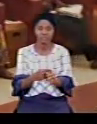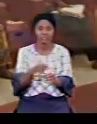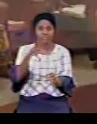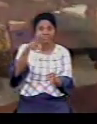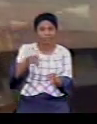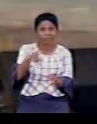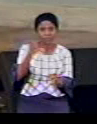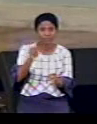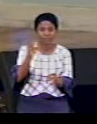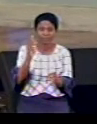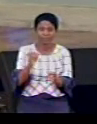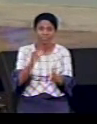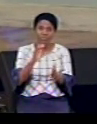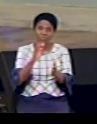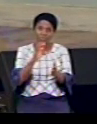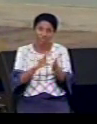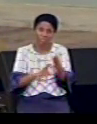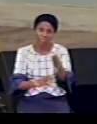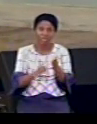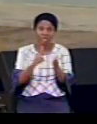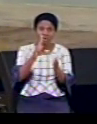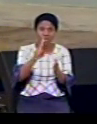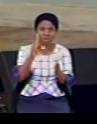Psalm 118.